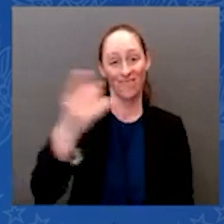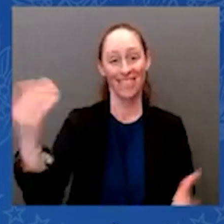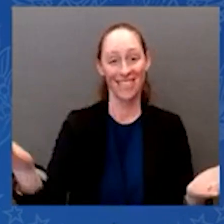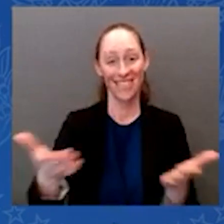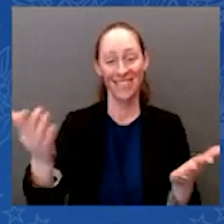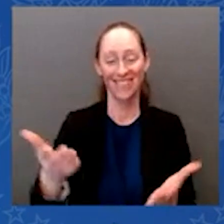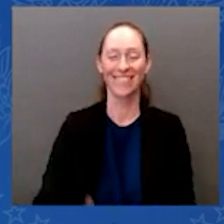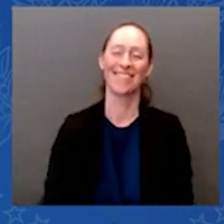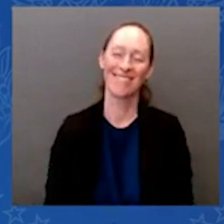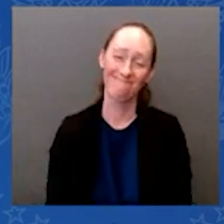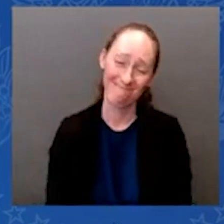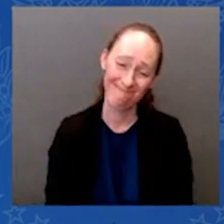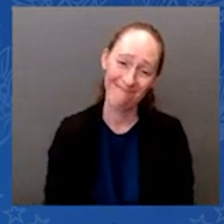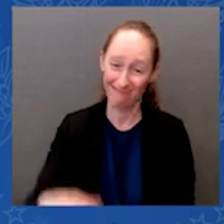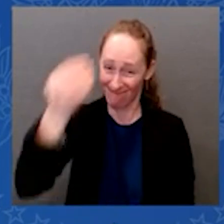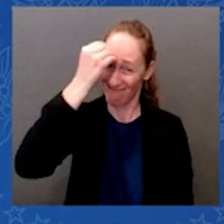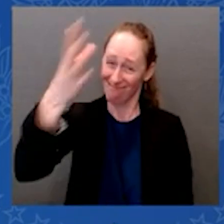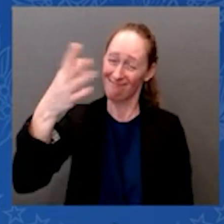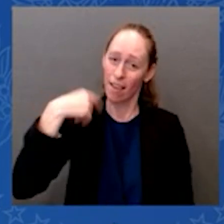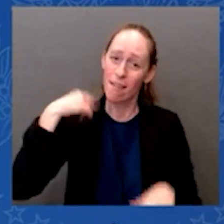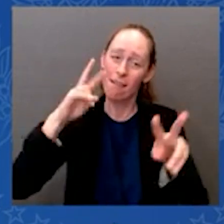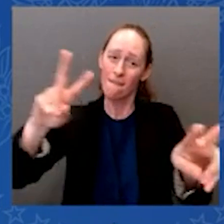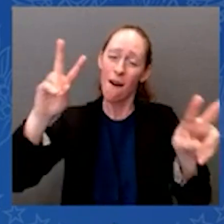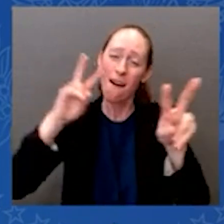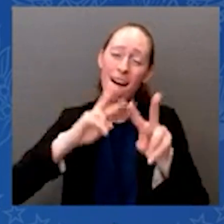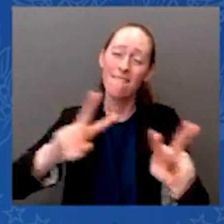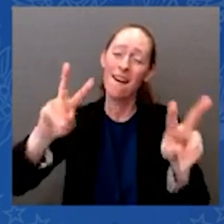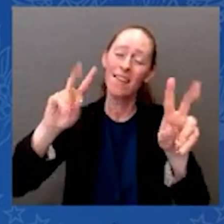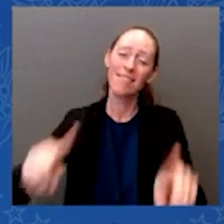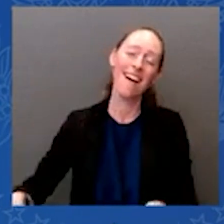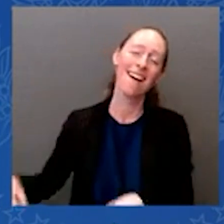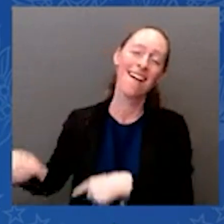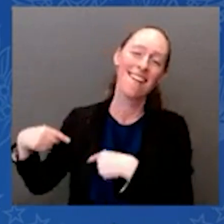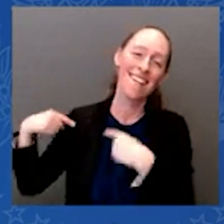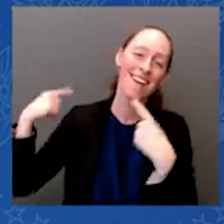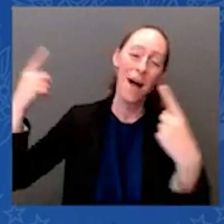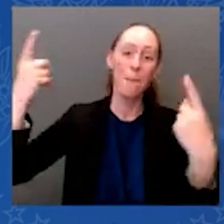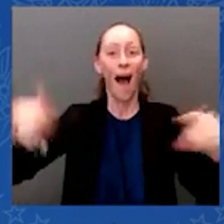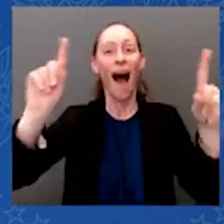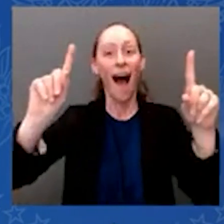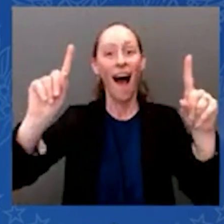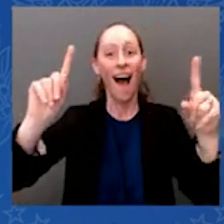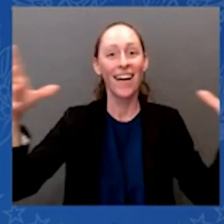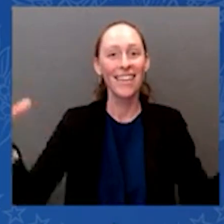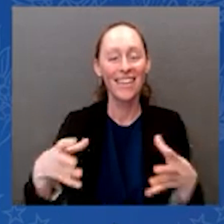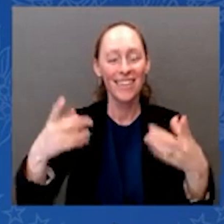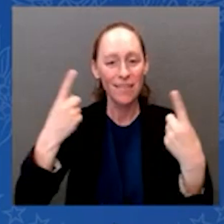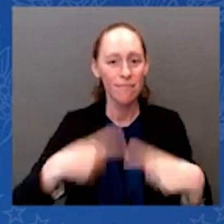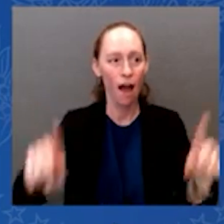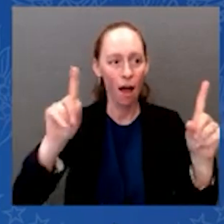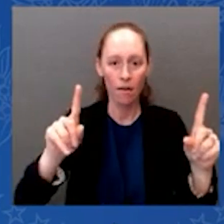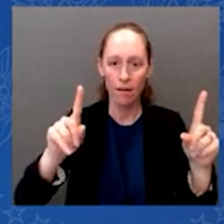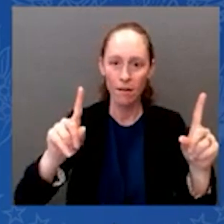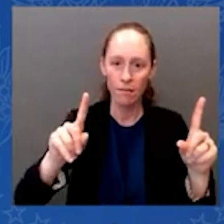it's wonderful to welcome you all for the first time together, leaders of the Pacific Islands and Washington. You know, the